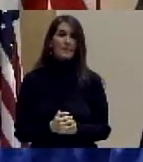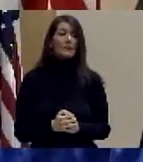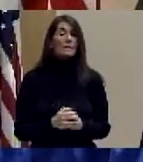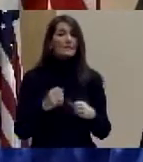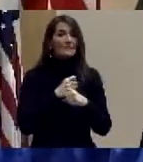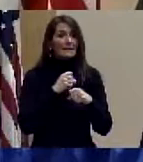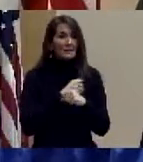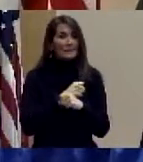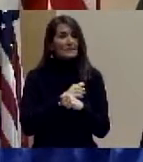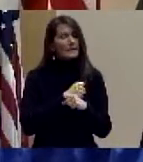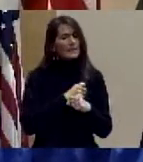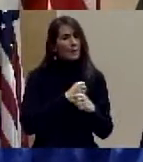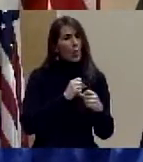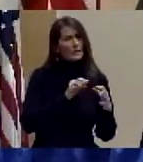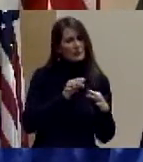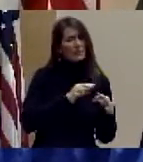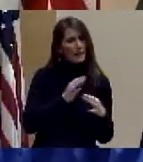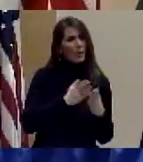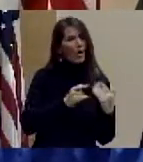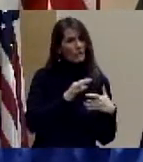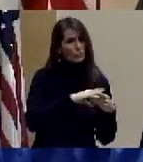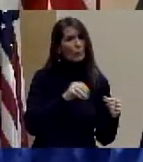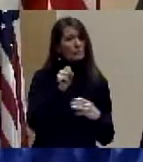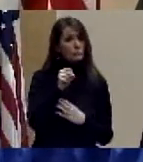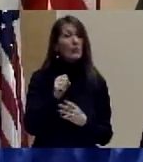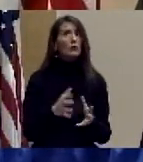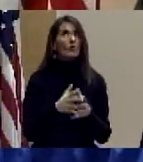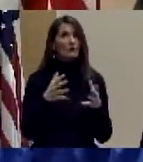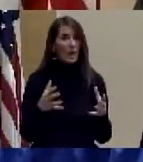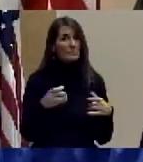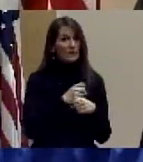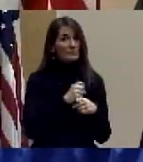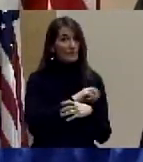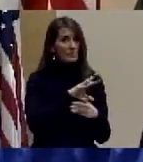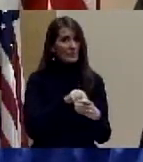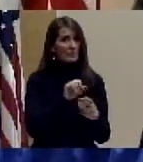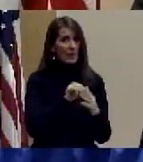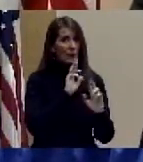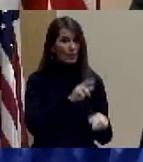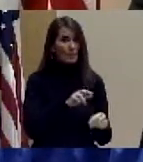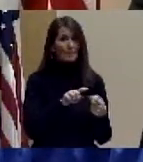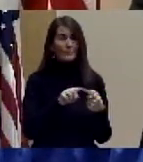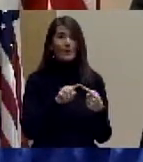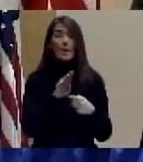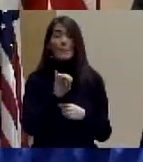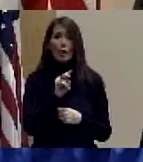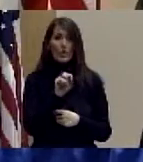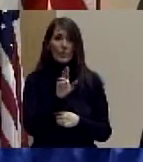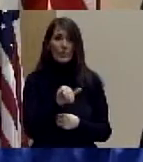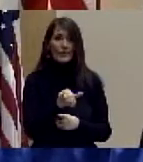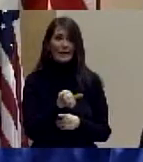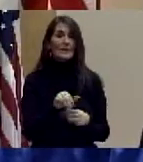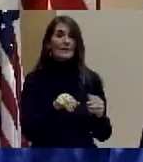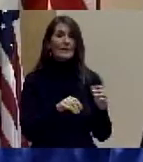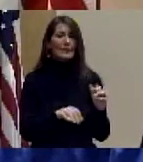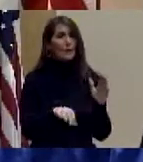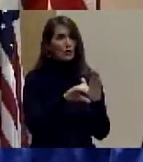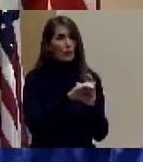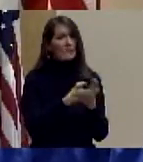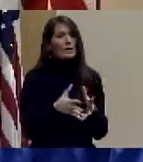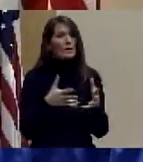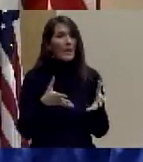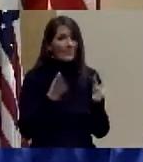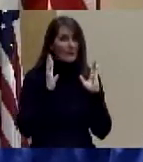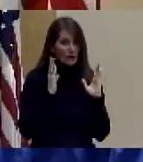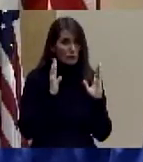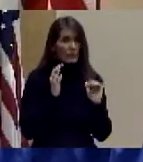Statistics tell part of the story, and there's a lot of statistics in that report. Burglaries, a crime that generates great attention because